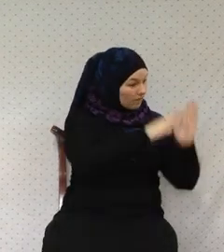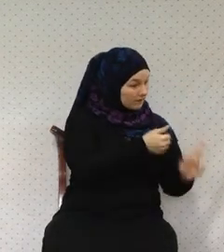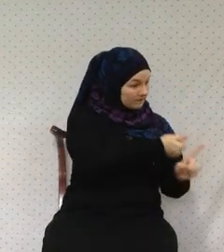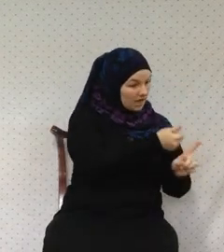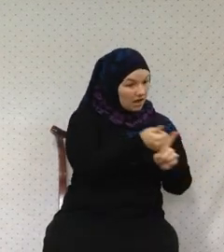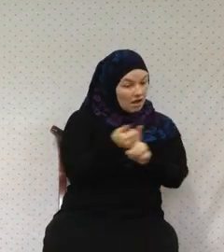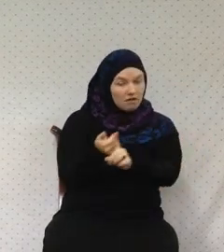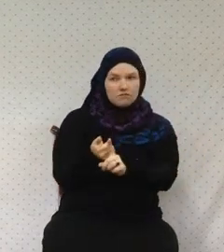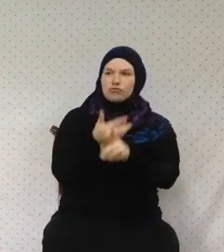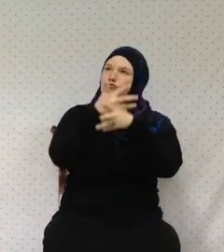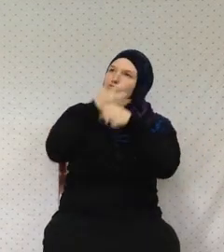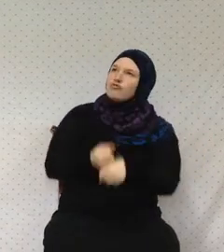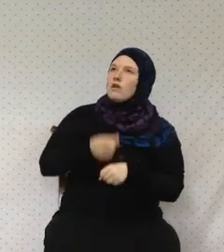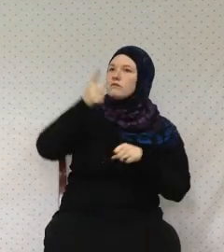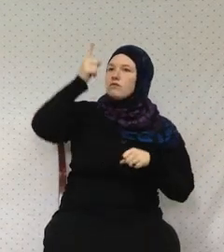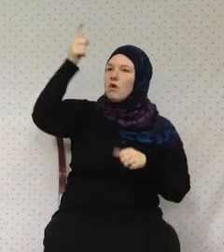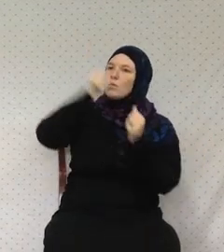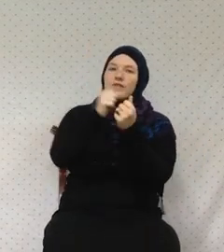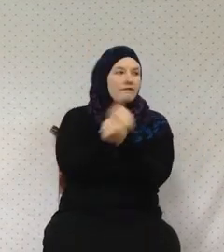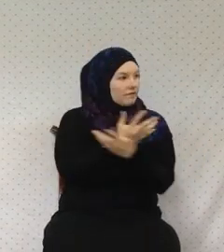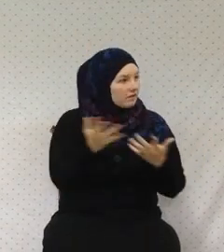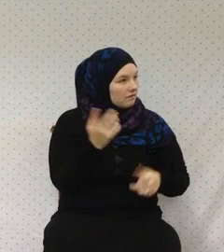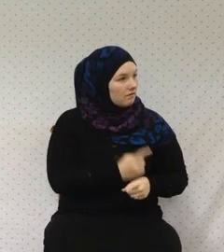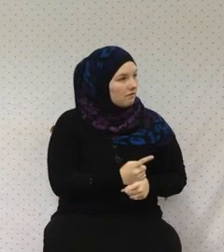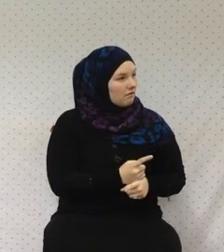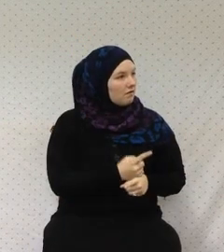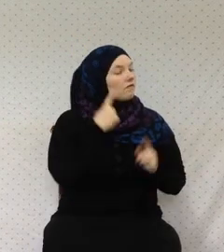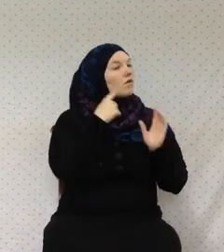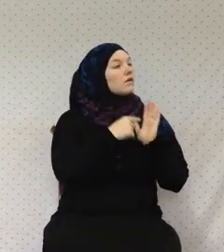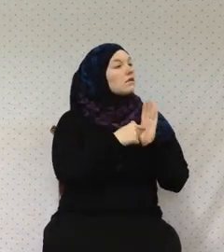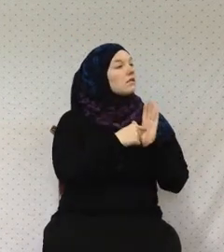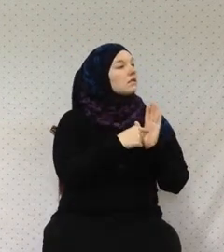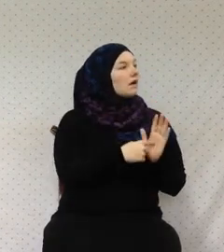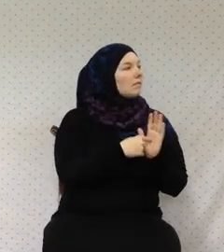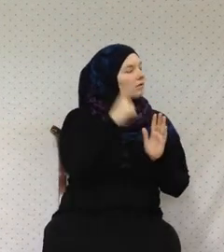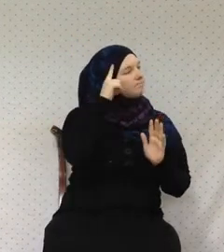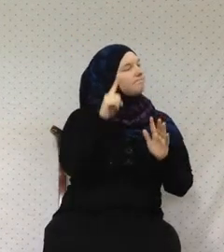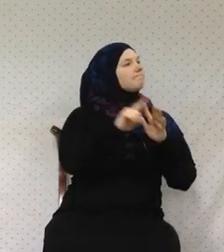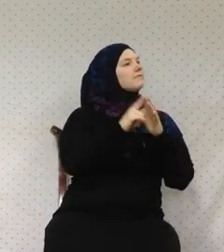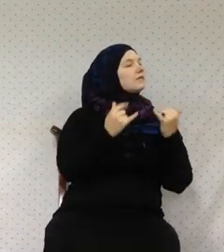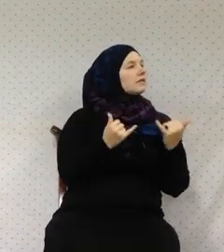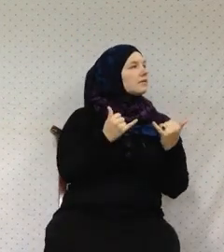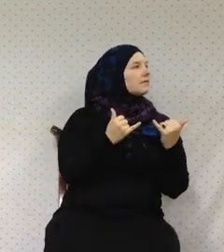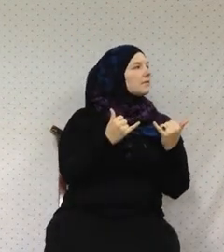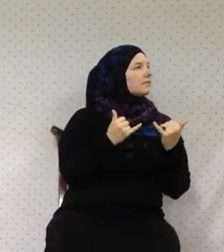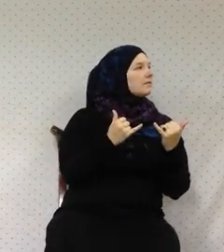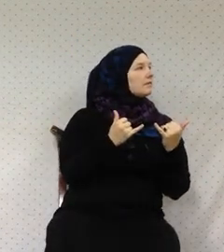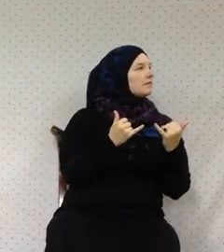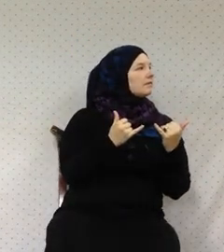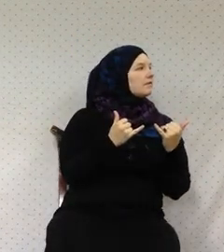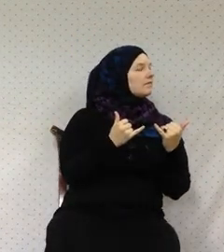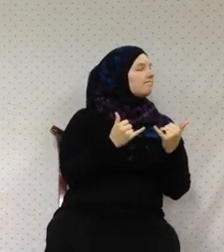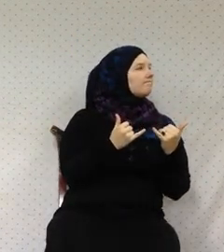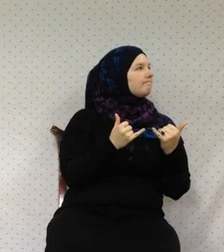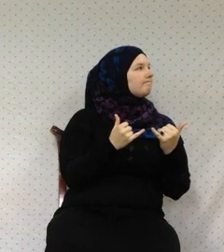Allah with everything? The example that comes to my head now is that of